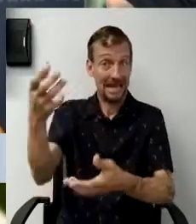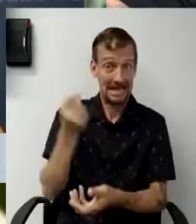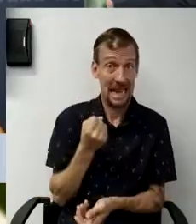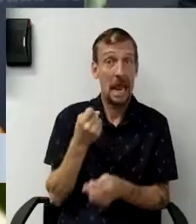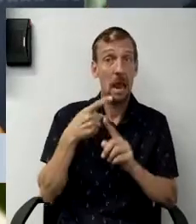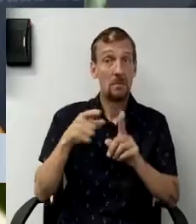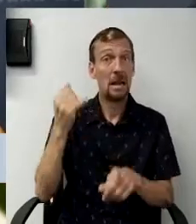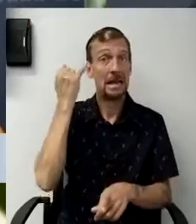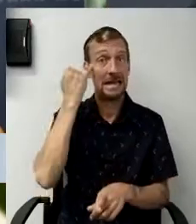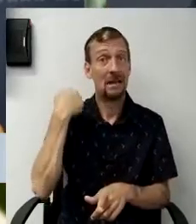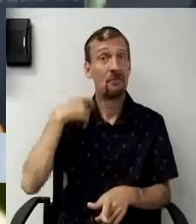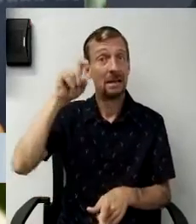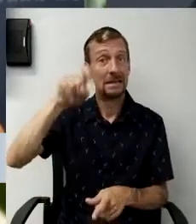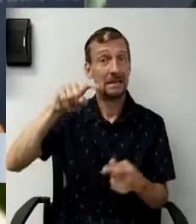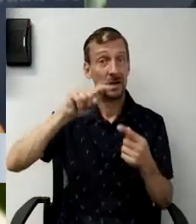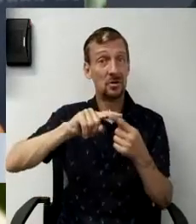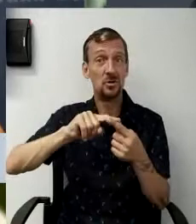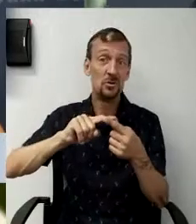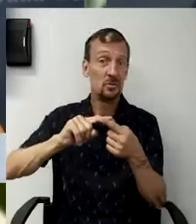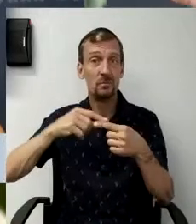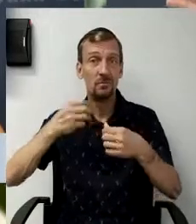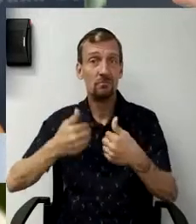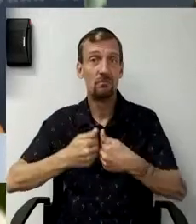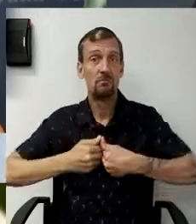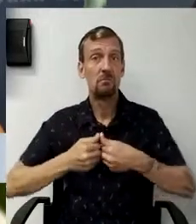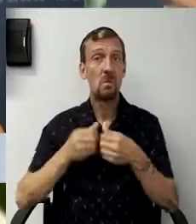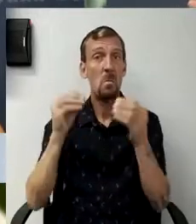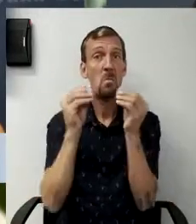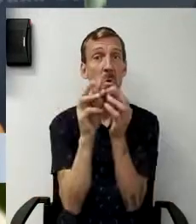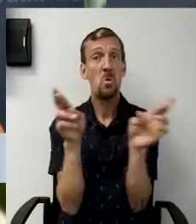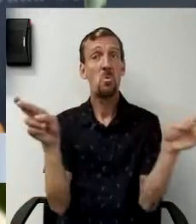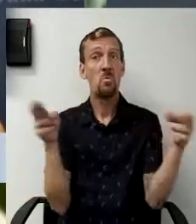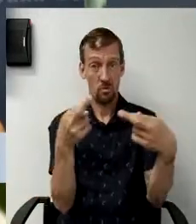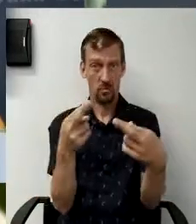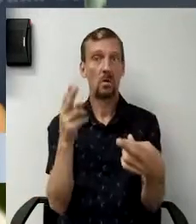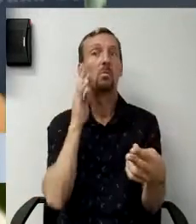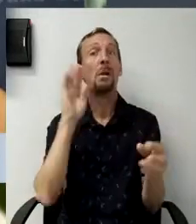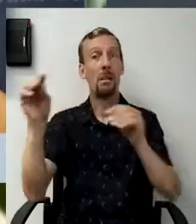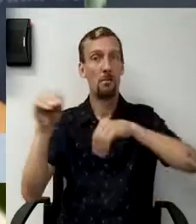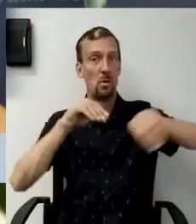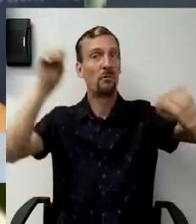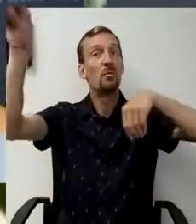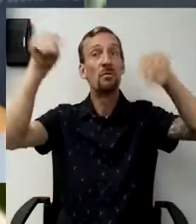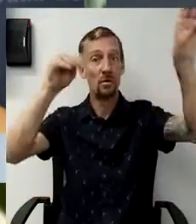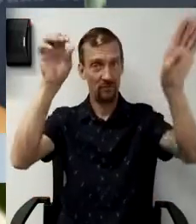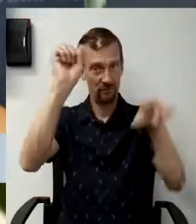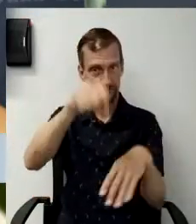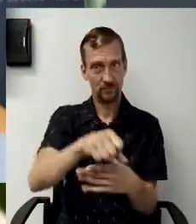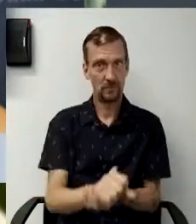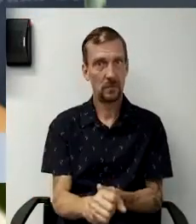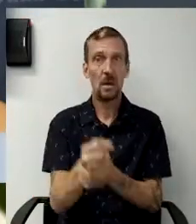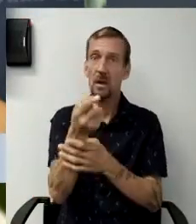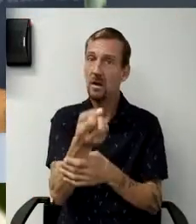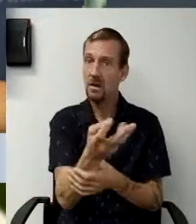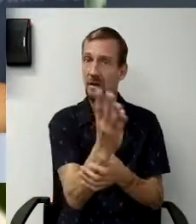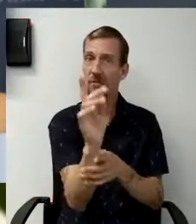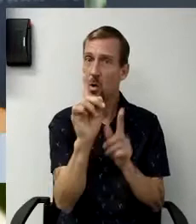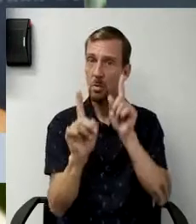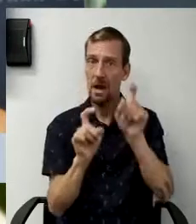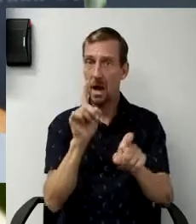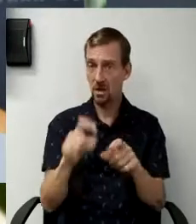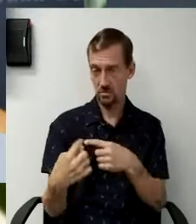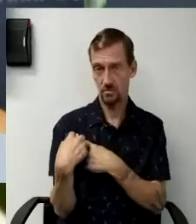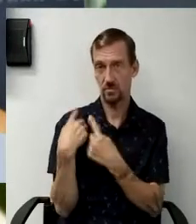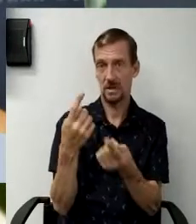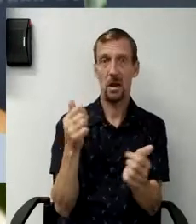need to create some bed capacity in the medical center, we will start using them. Okay. So we have a few questions coming at me